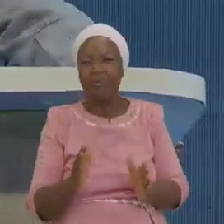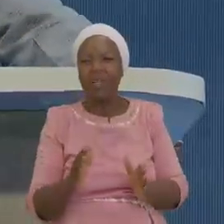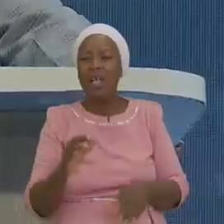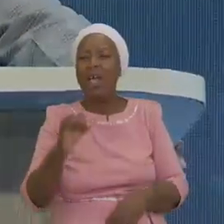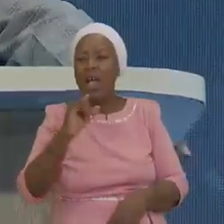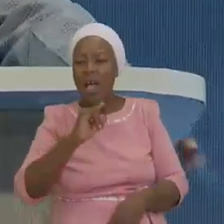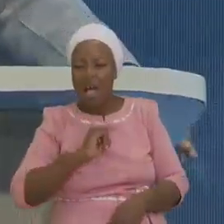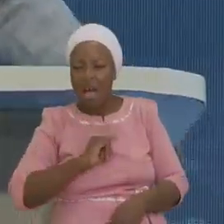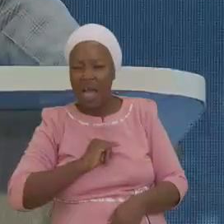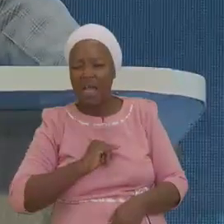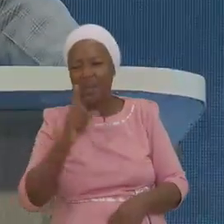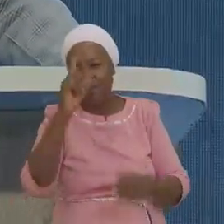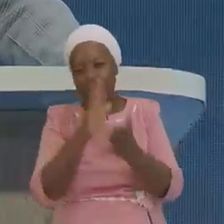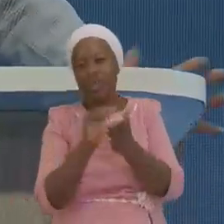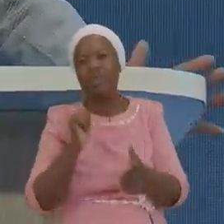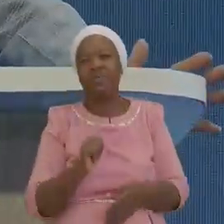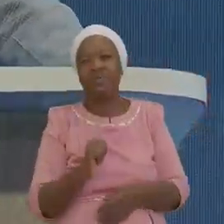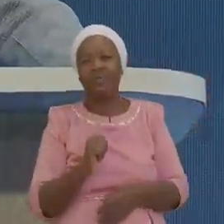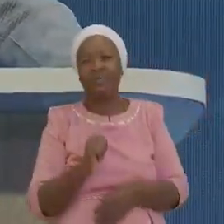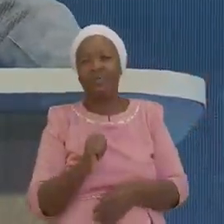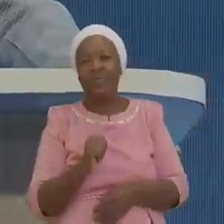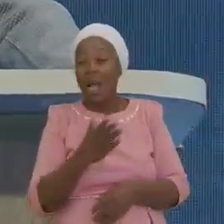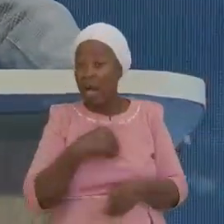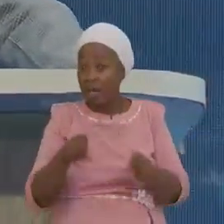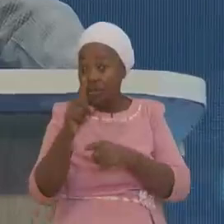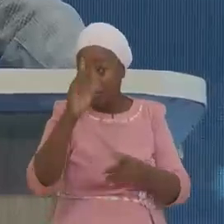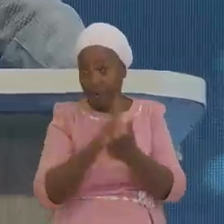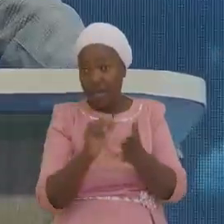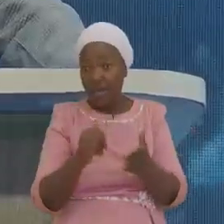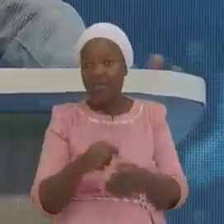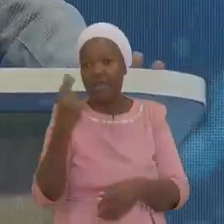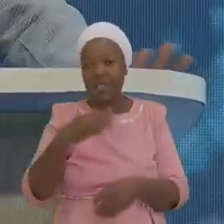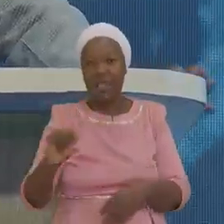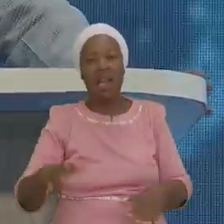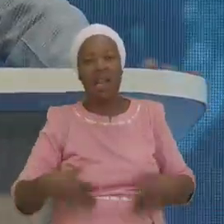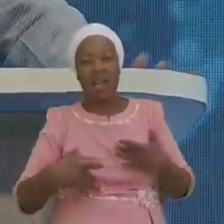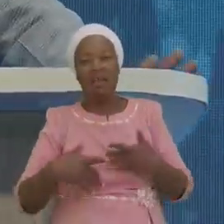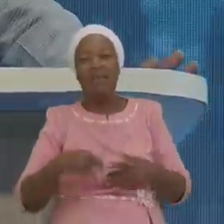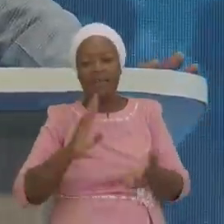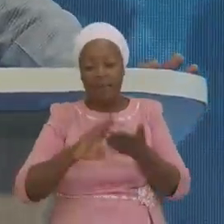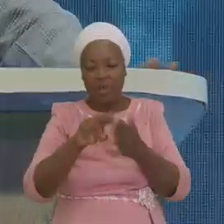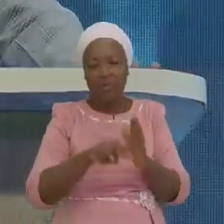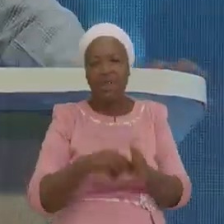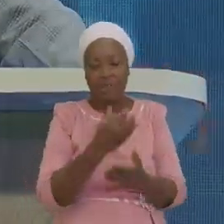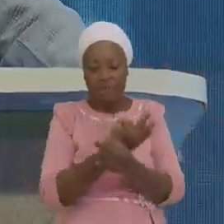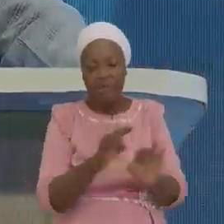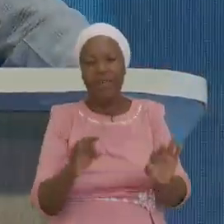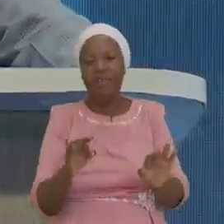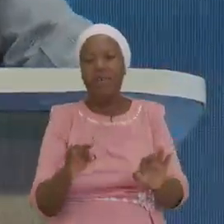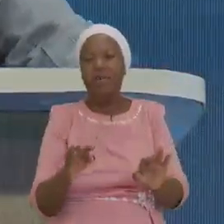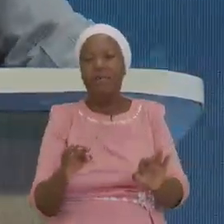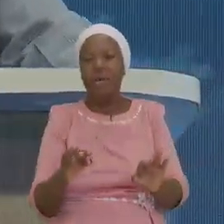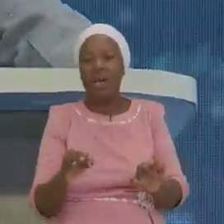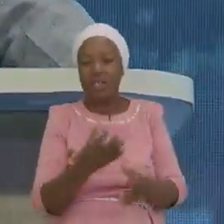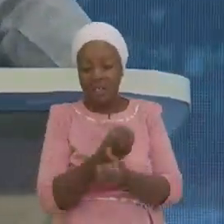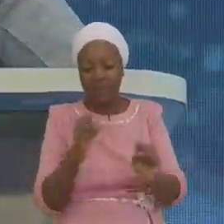I believe. And as you believe, eternal life, forgiveness, freedom, redemption